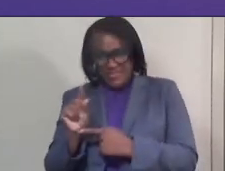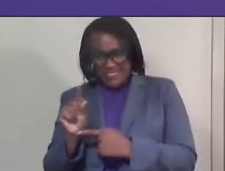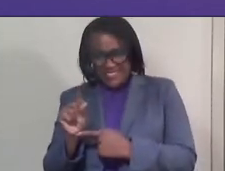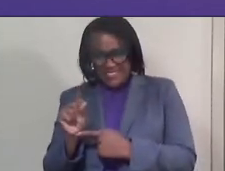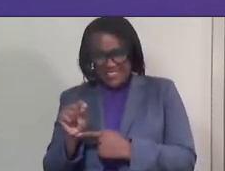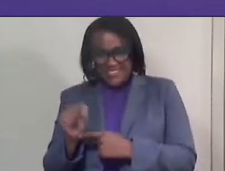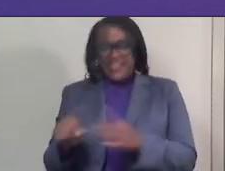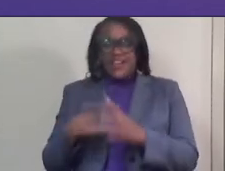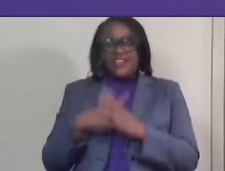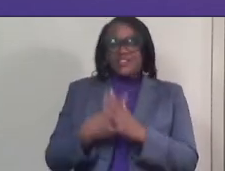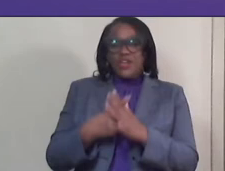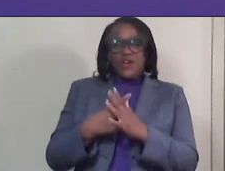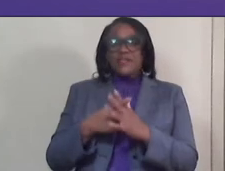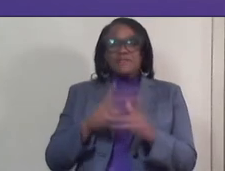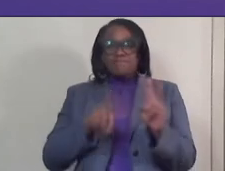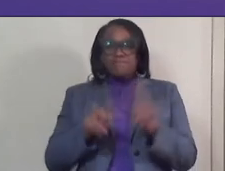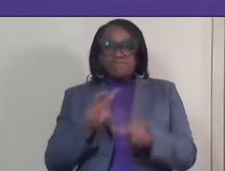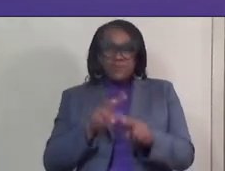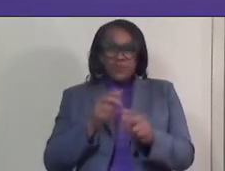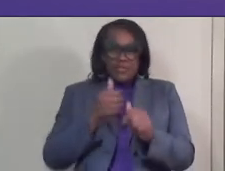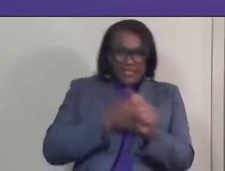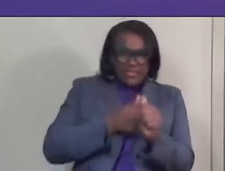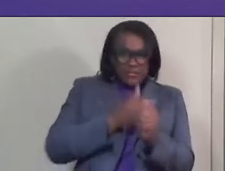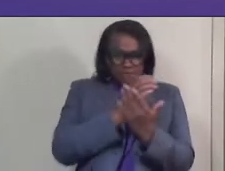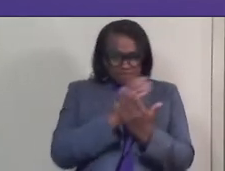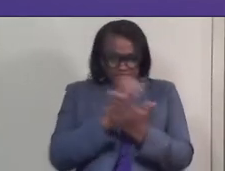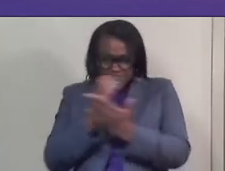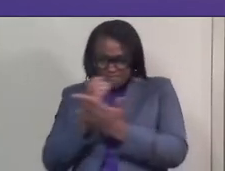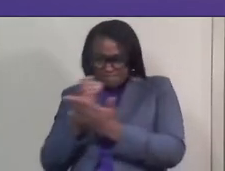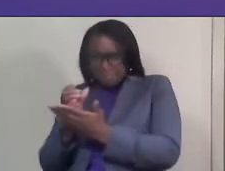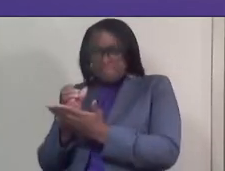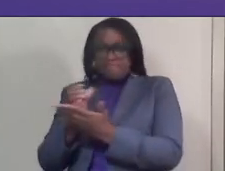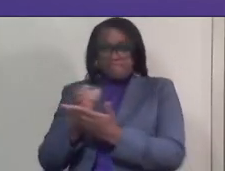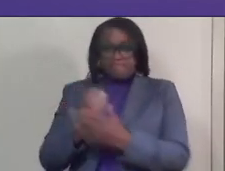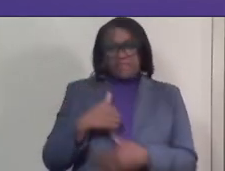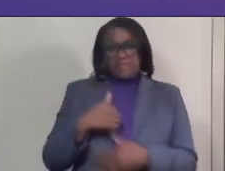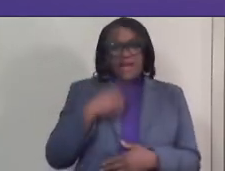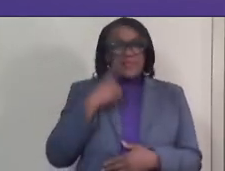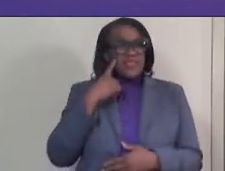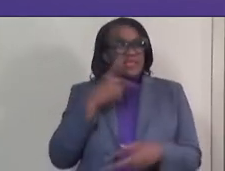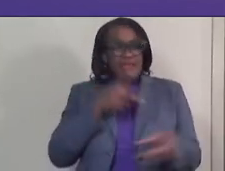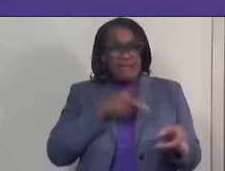looking at each frame. And I'd probably say in terms of editing,